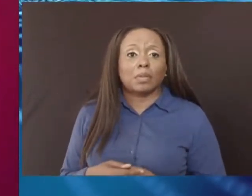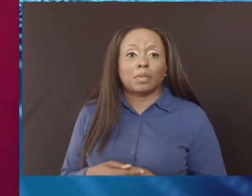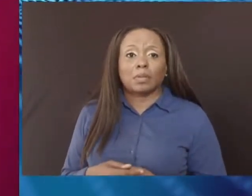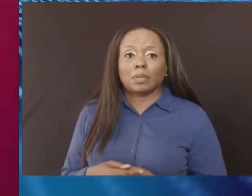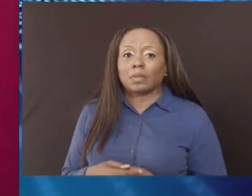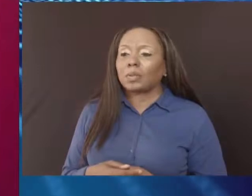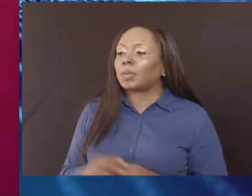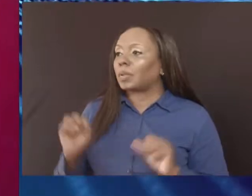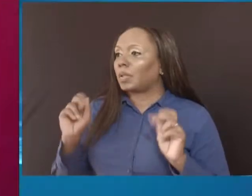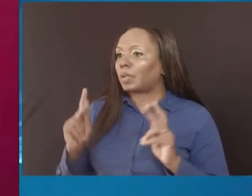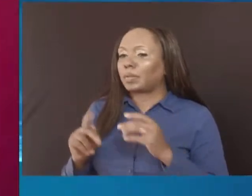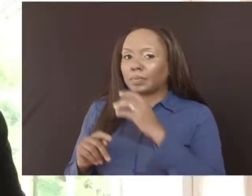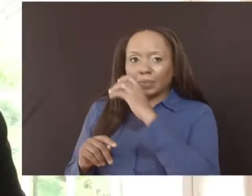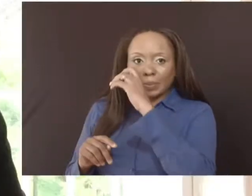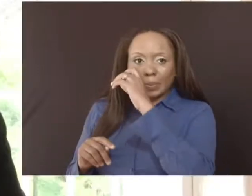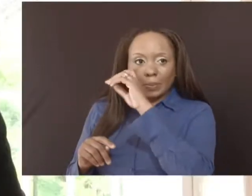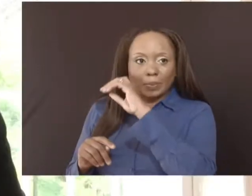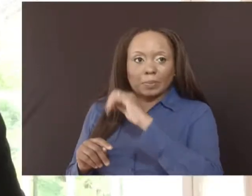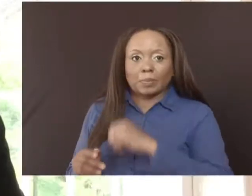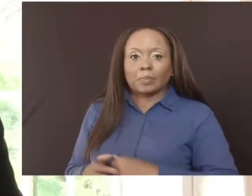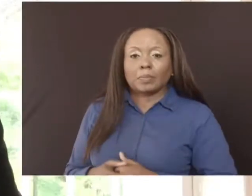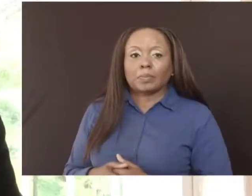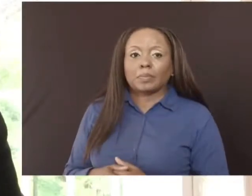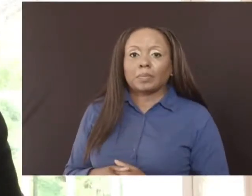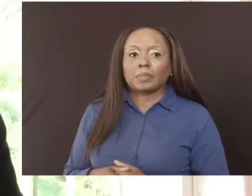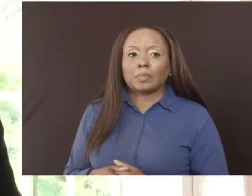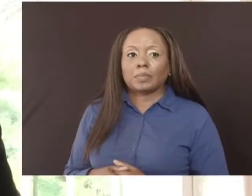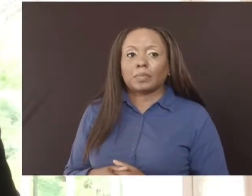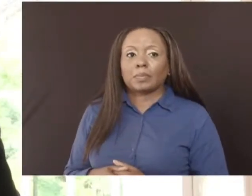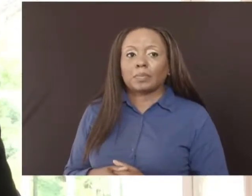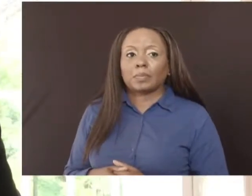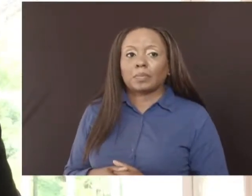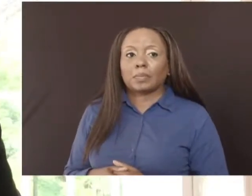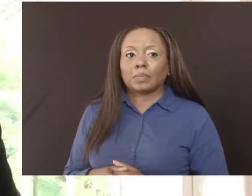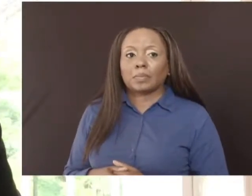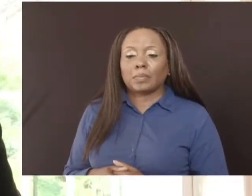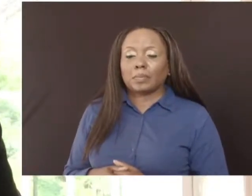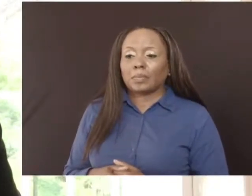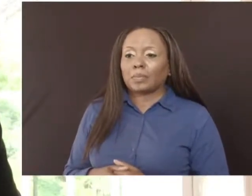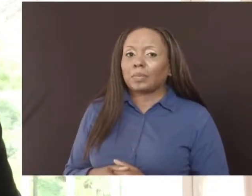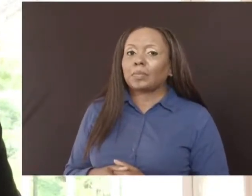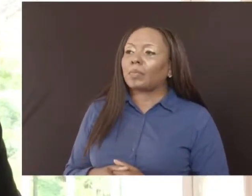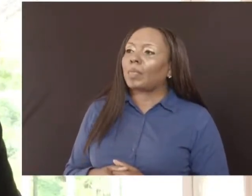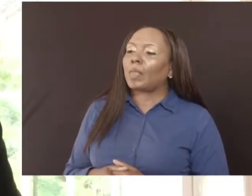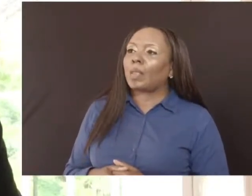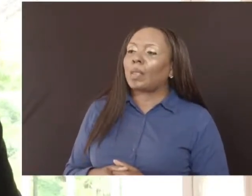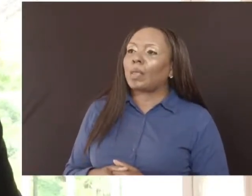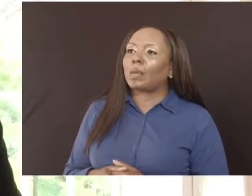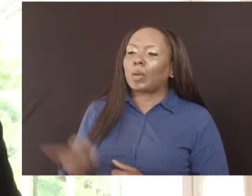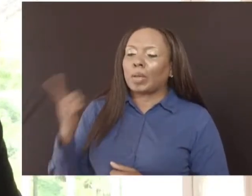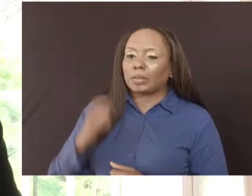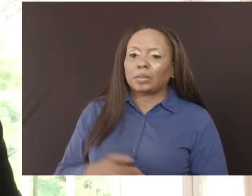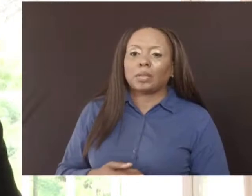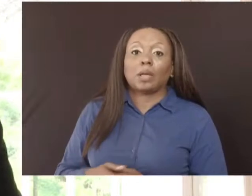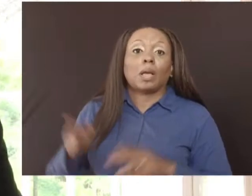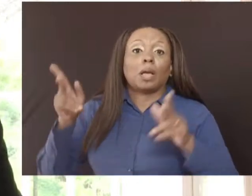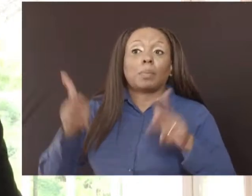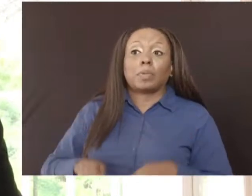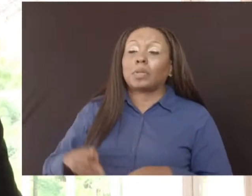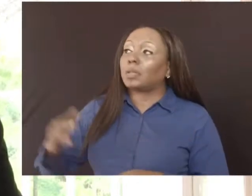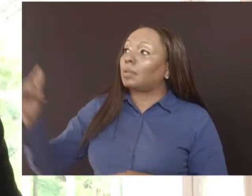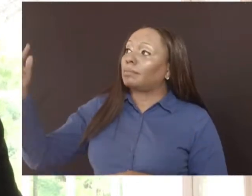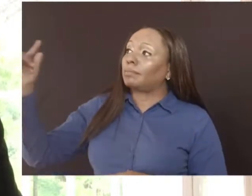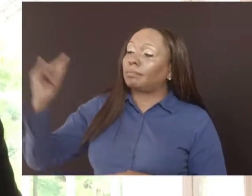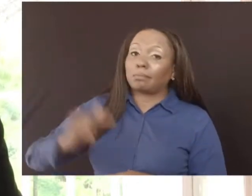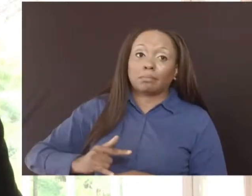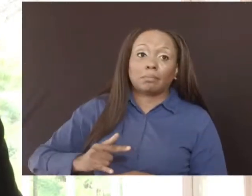This person is asking whether, in the case of persons returning from travel abroad, are they allowed to